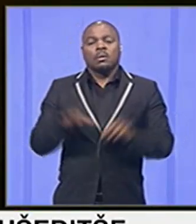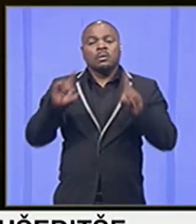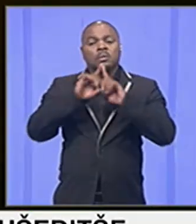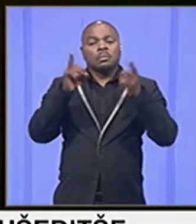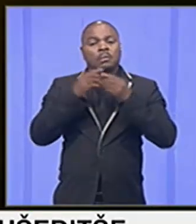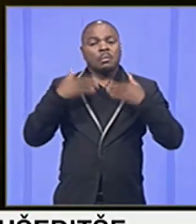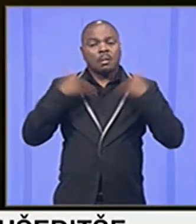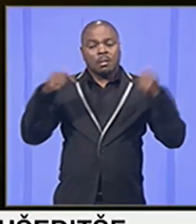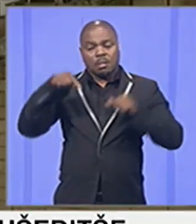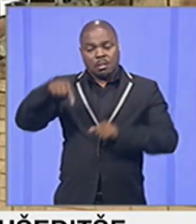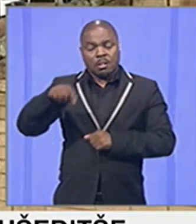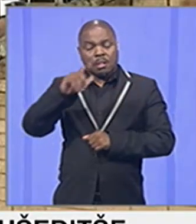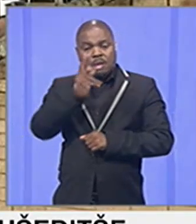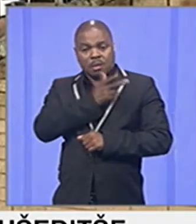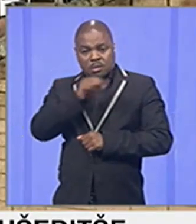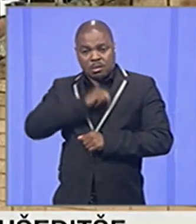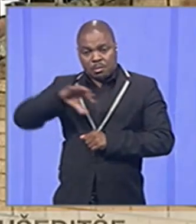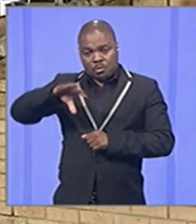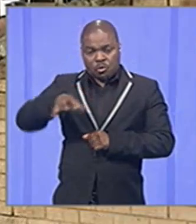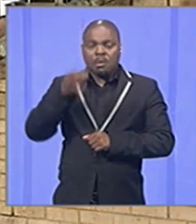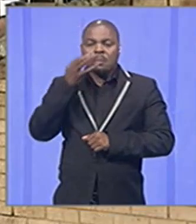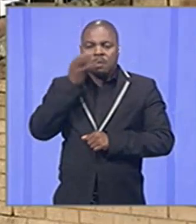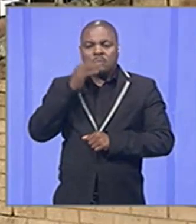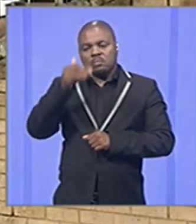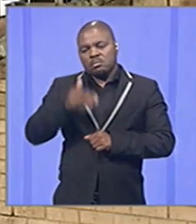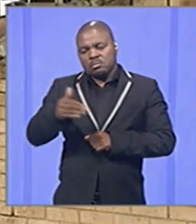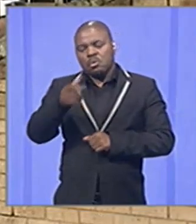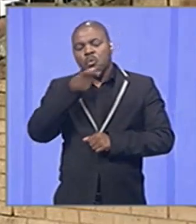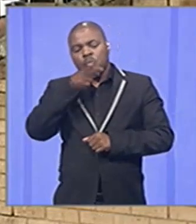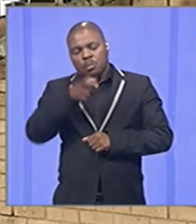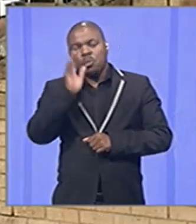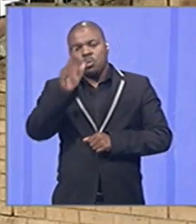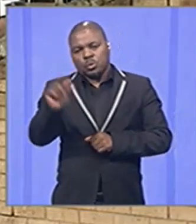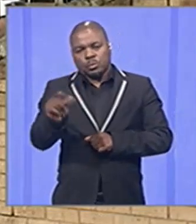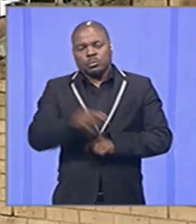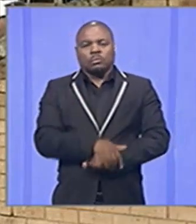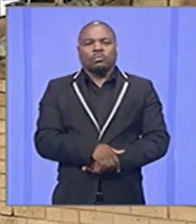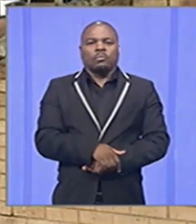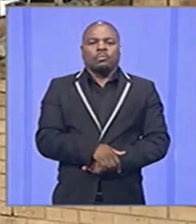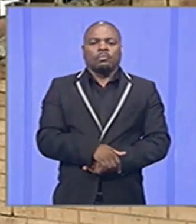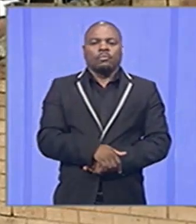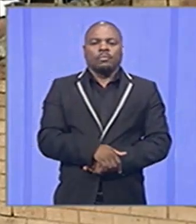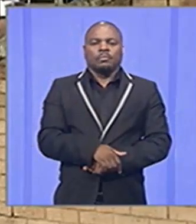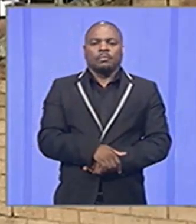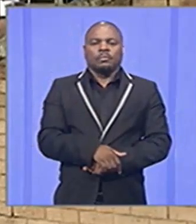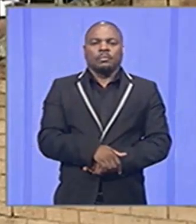ka KwaZulu-Natal ba re ba tla ntšhasa mafahleng mo nakong e sa fetšego pelo.